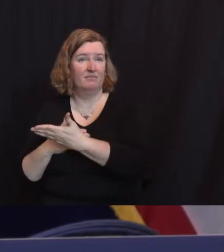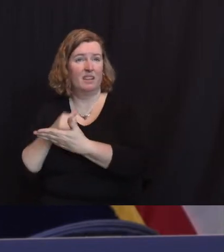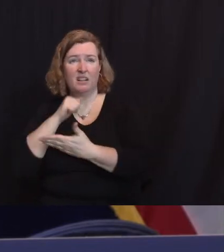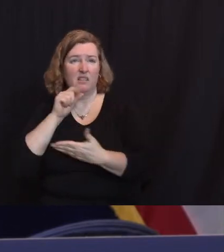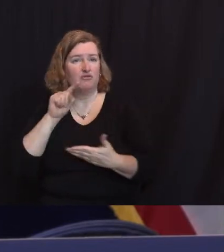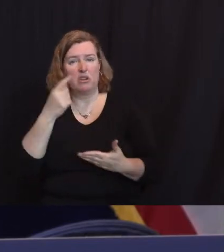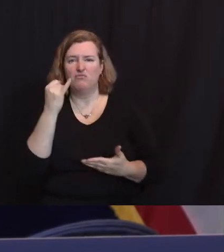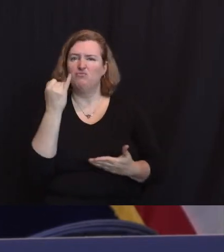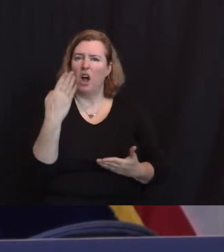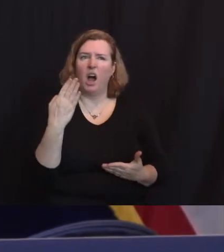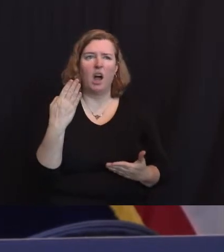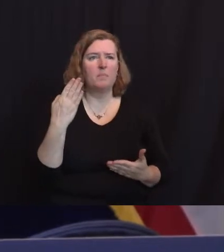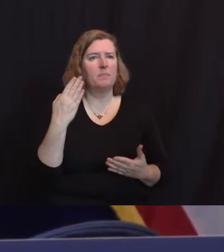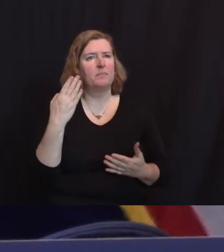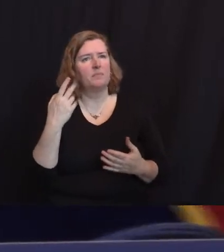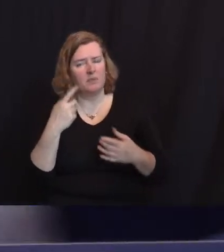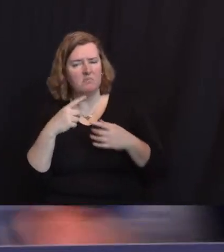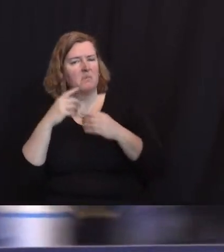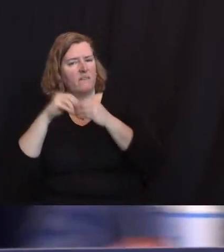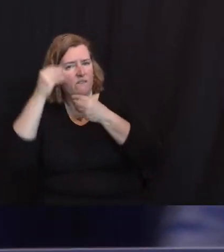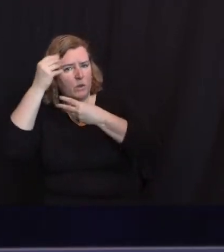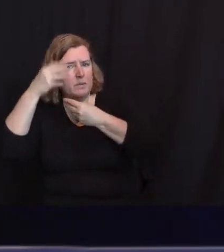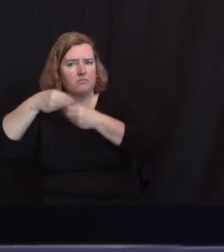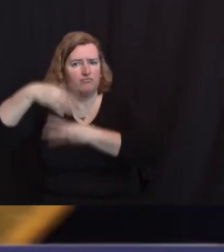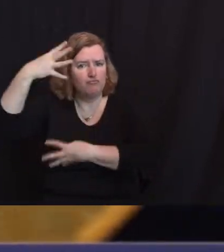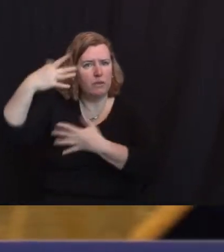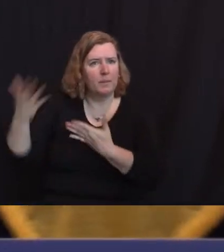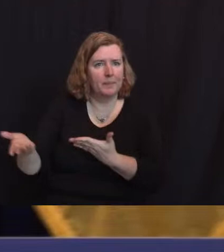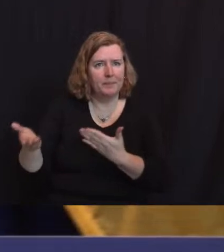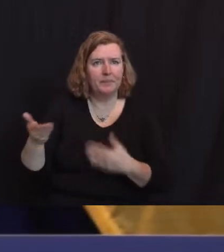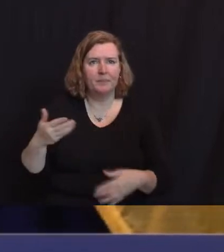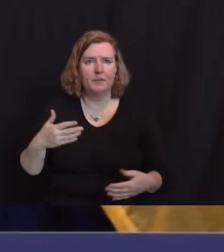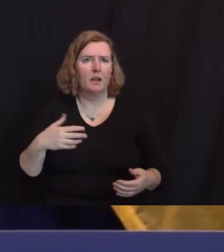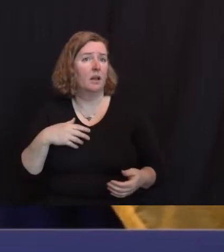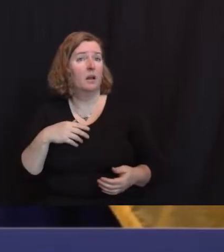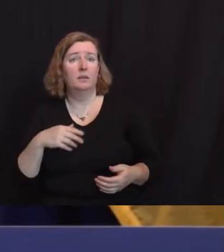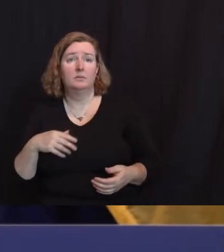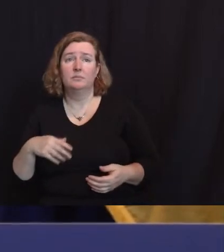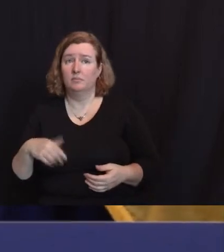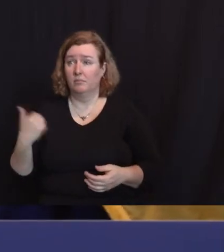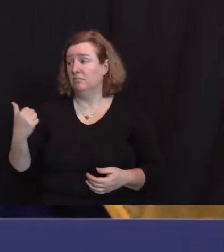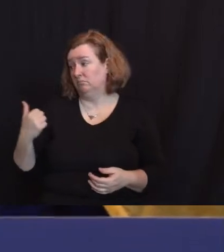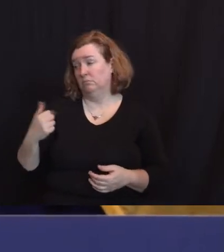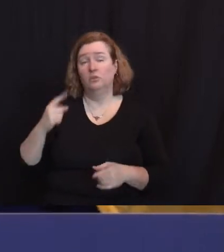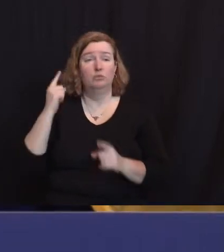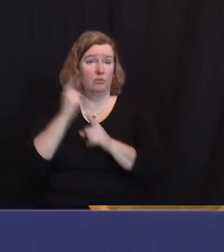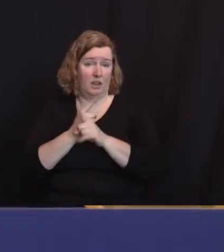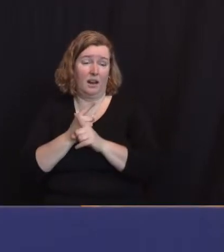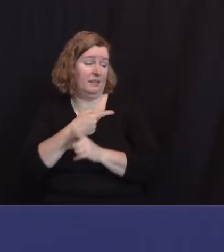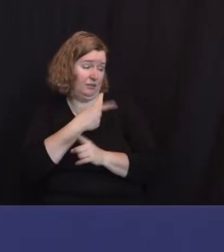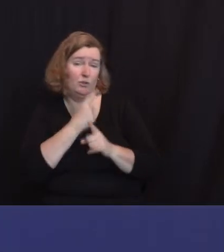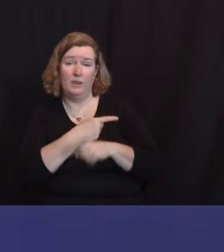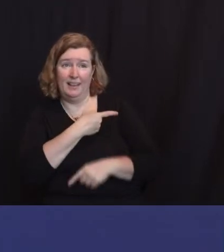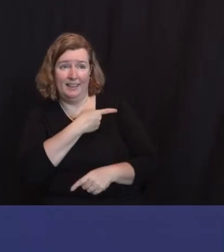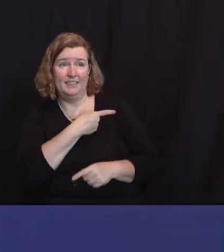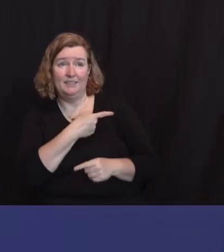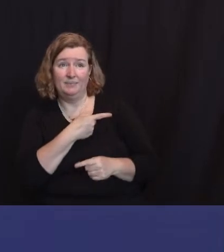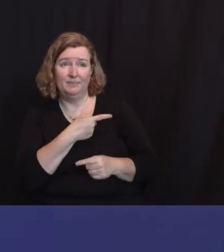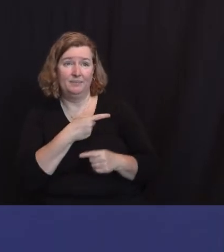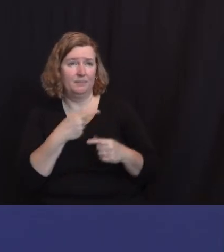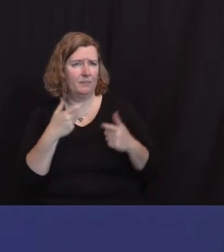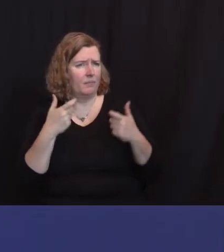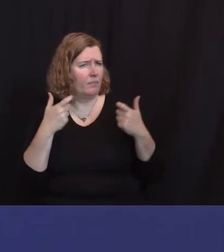regret having. Thanks, Gov. Well said. And again, it's a career of great responsibility, but great reward. And there's nothing